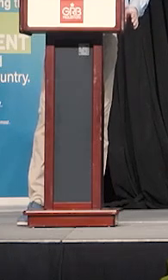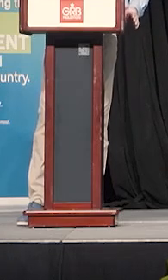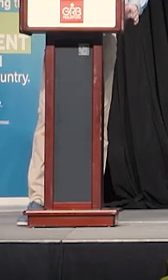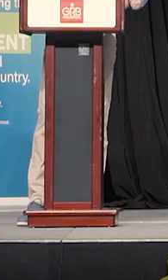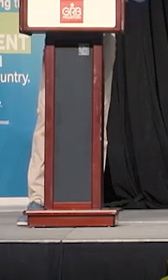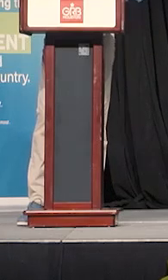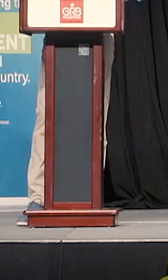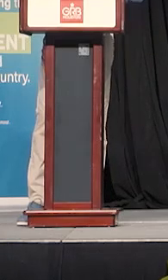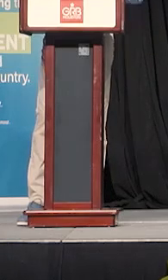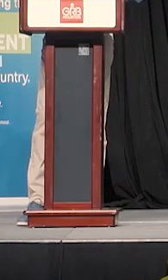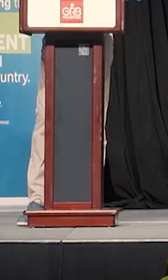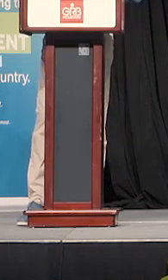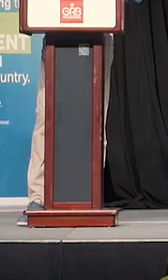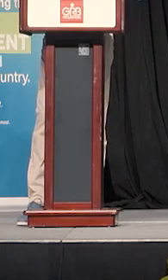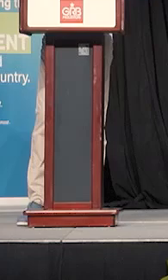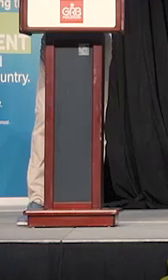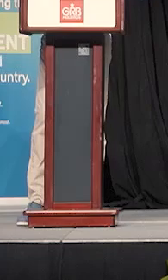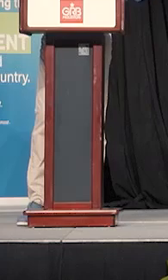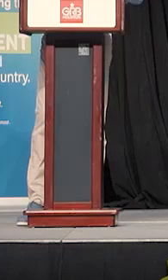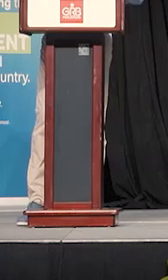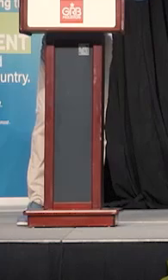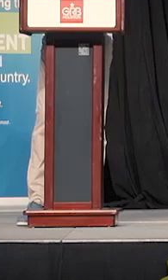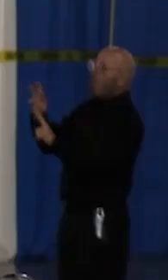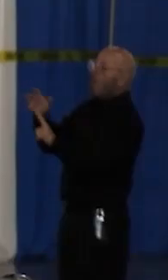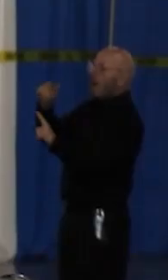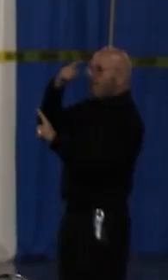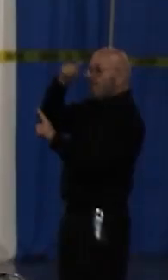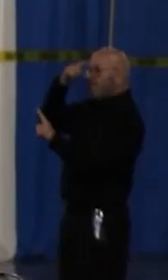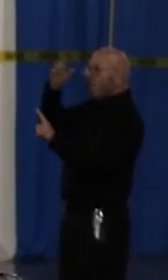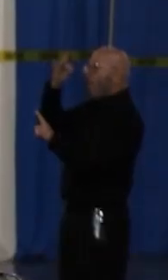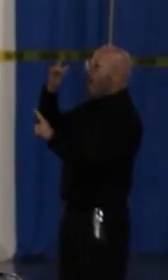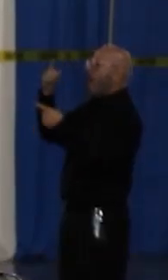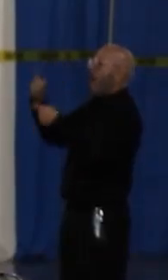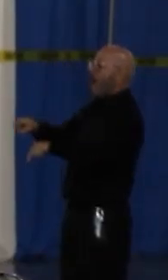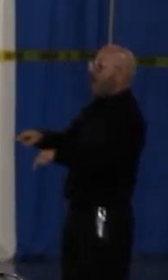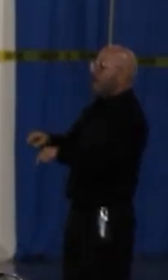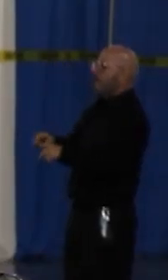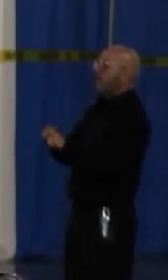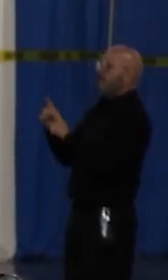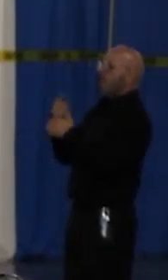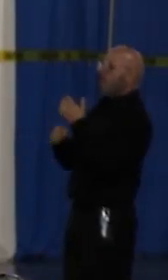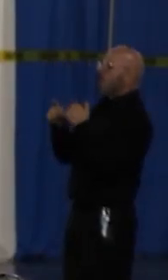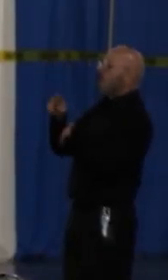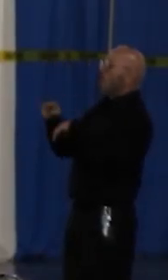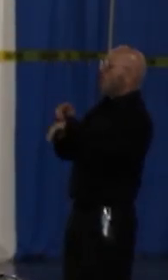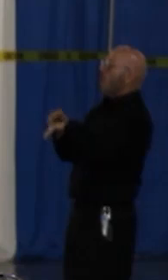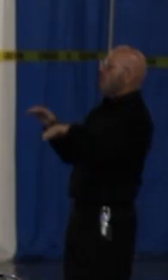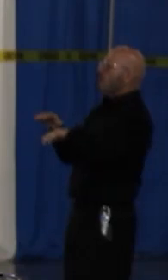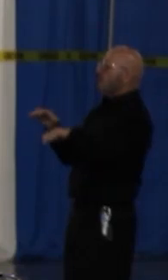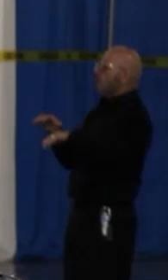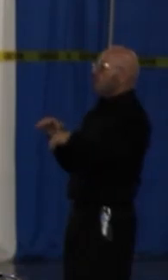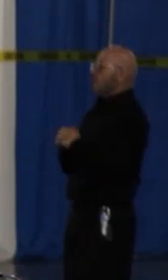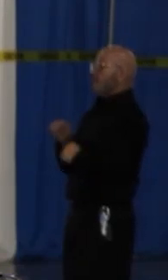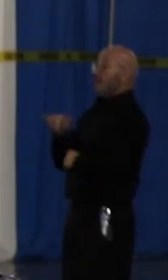it's really important to give people the why if you're doing something that's a little bit different maybe from what you normally do. So normally we'd be looking for that